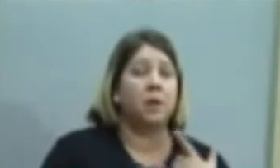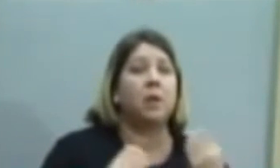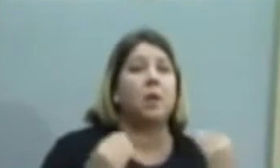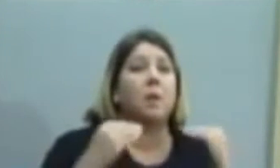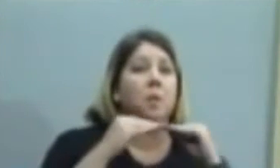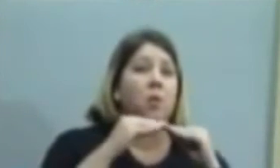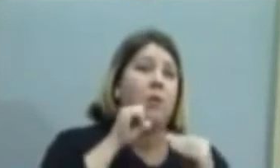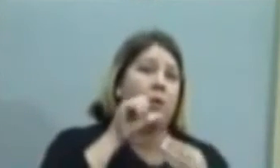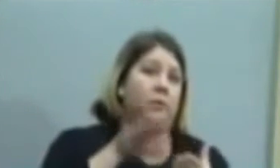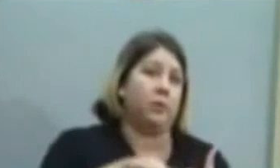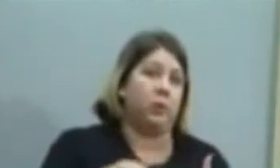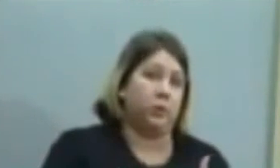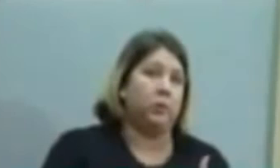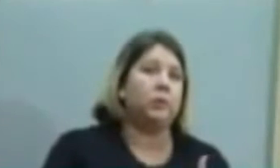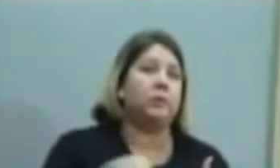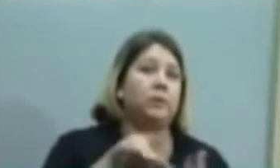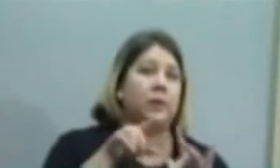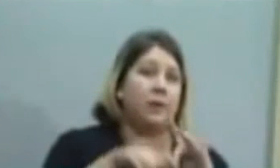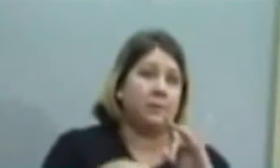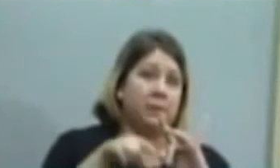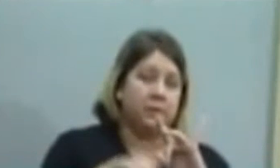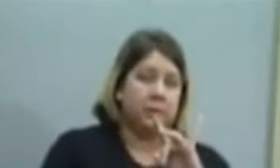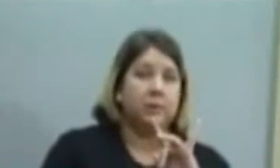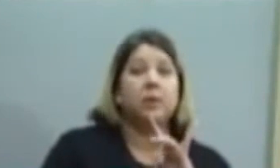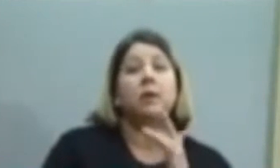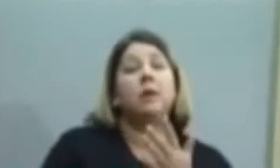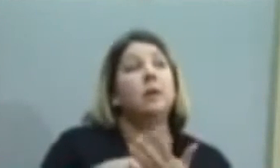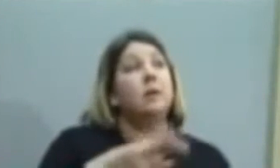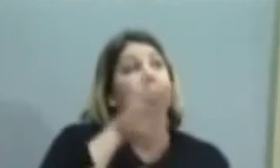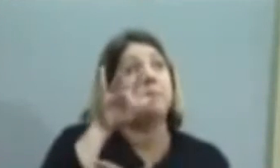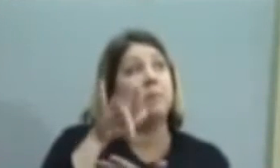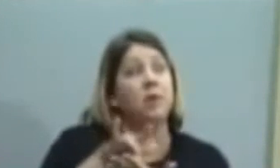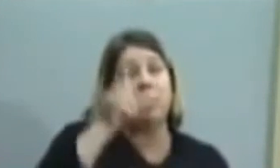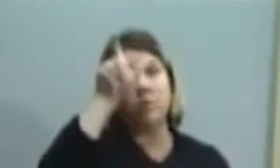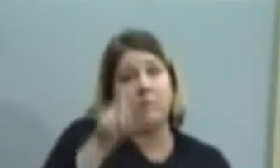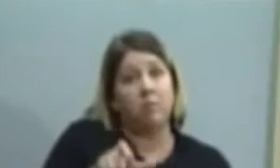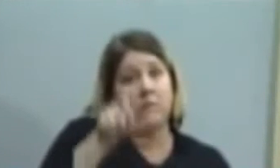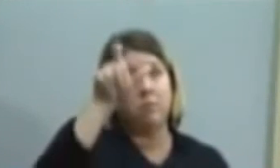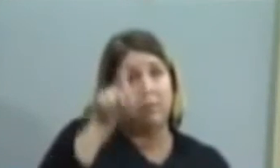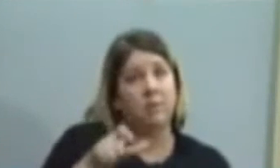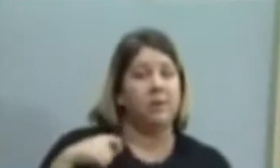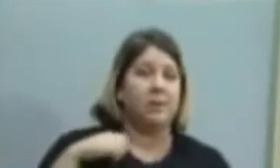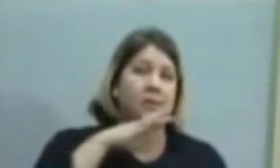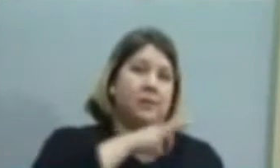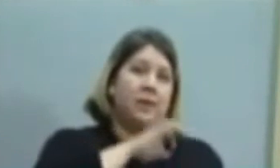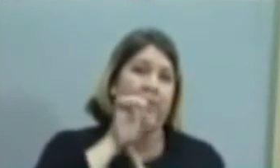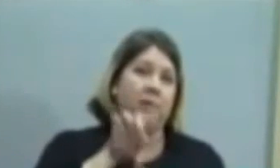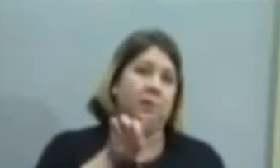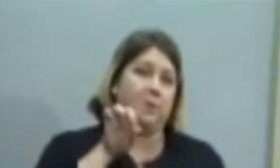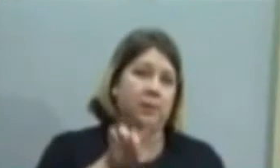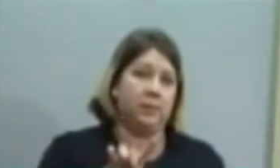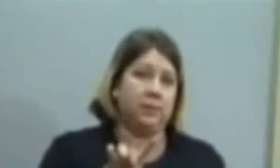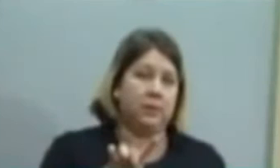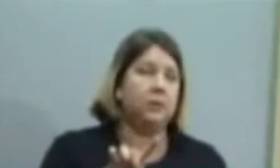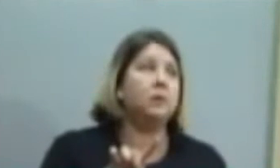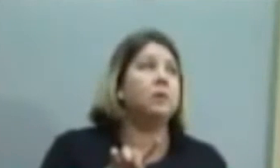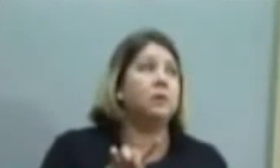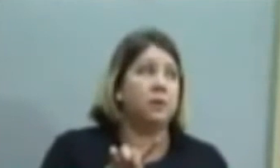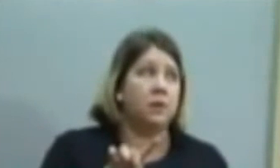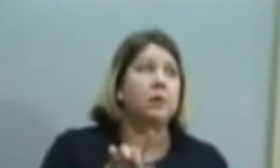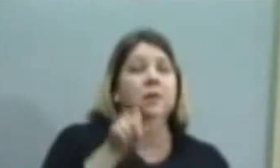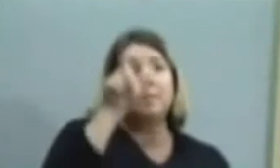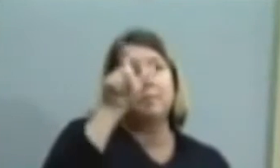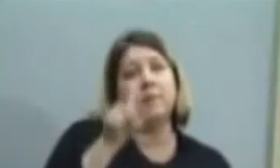more unexcused absences. The middle one is staff attendance. And you can see by the